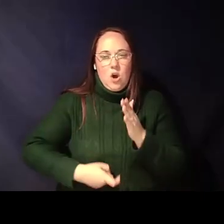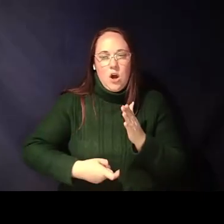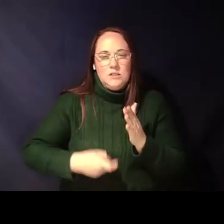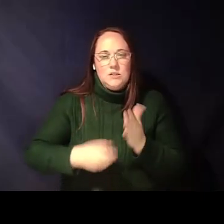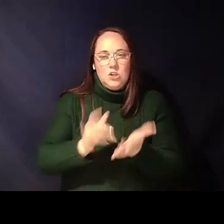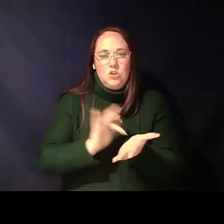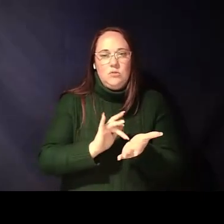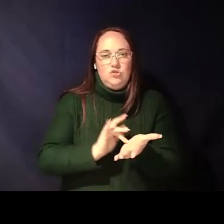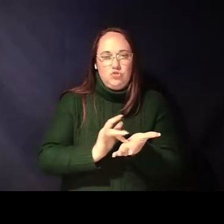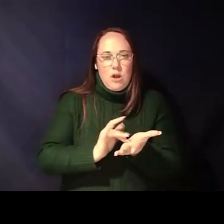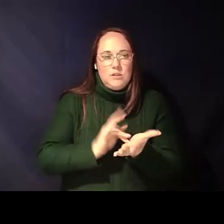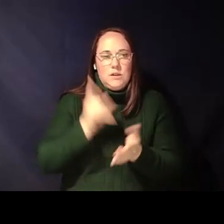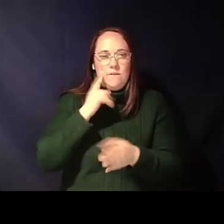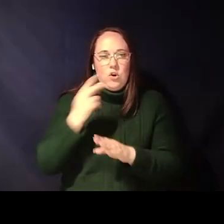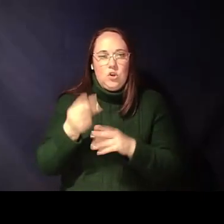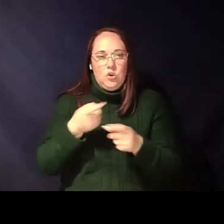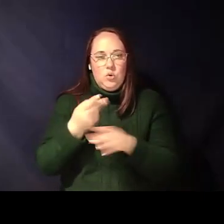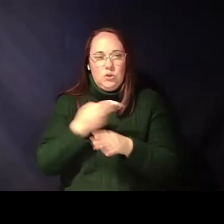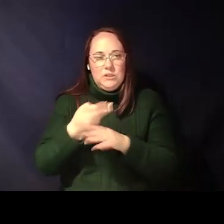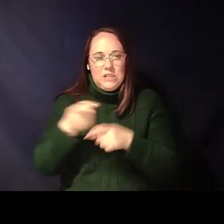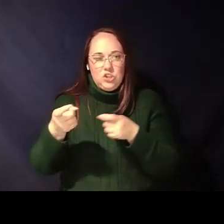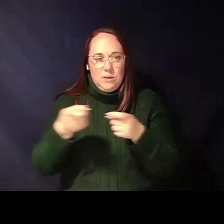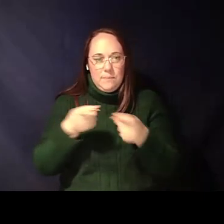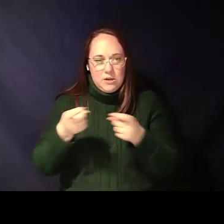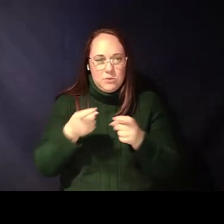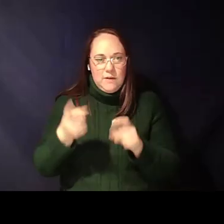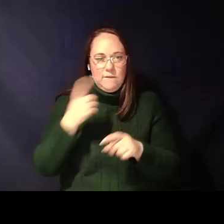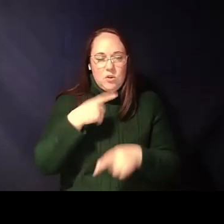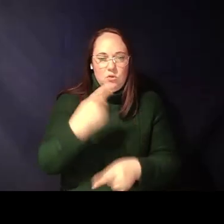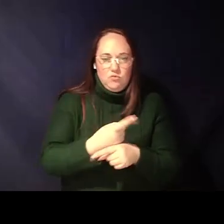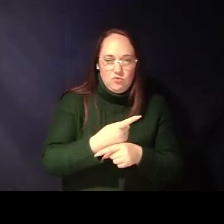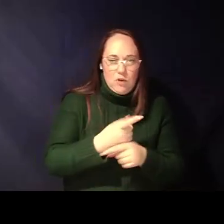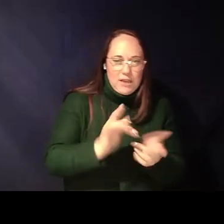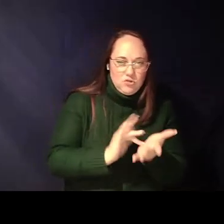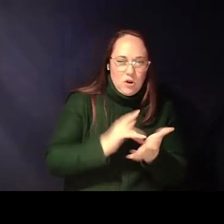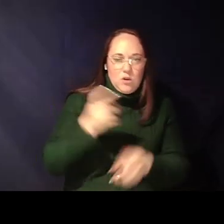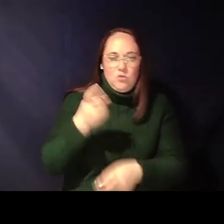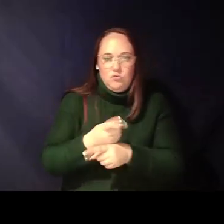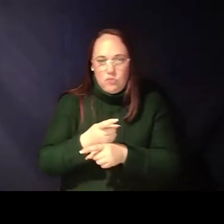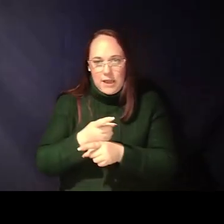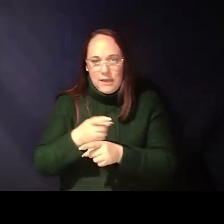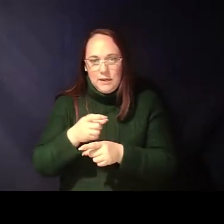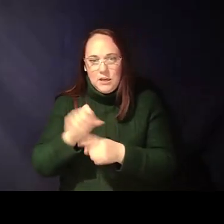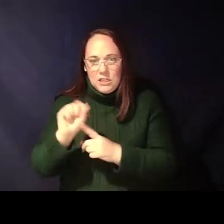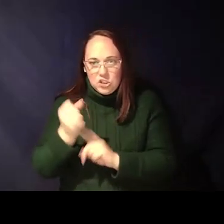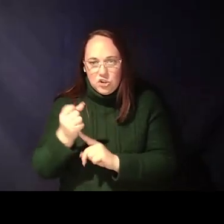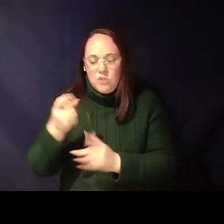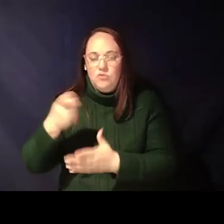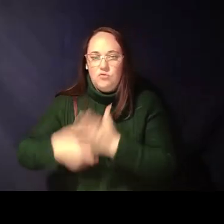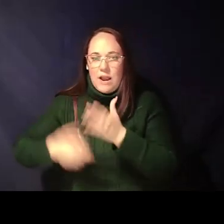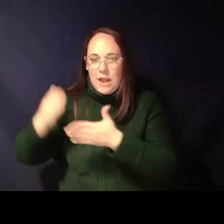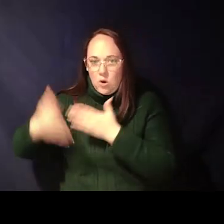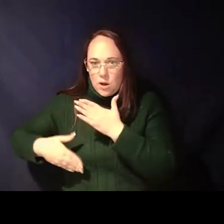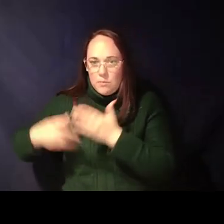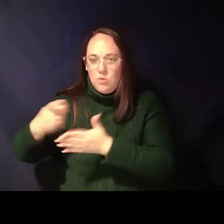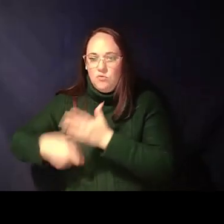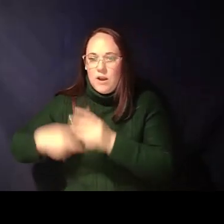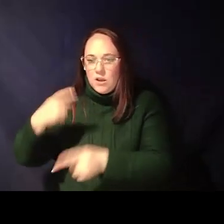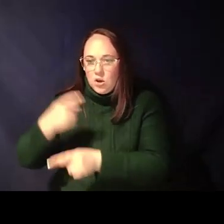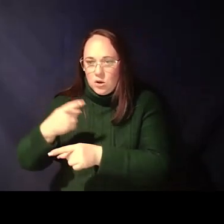drugs. Utilization management, really important. Right drug, right condition, right outcome, right cost, right